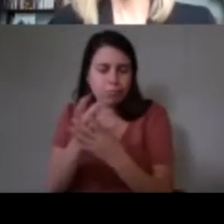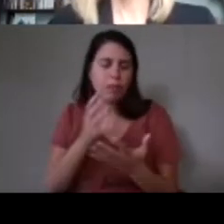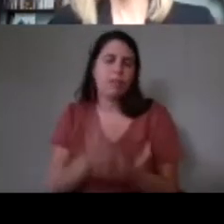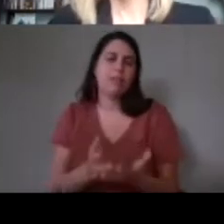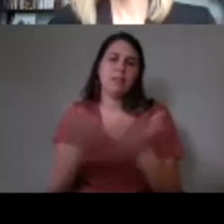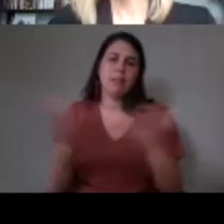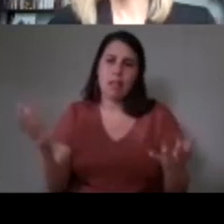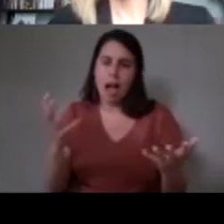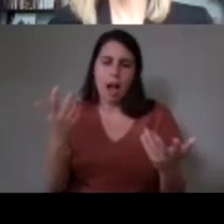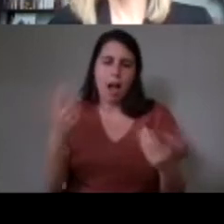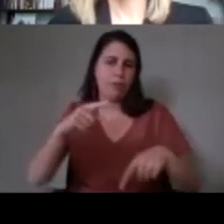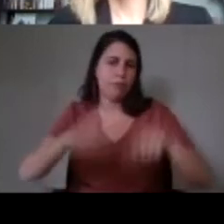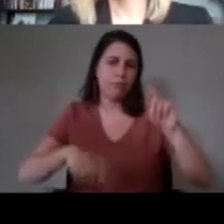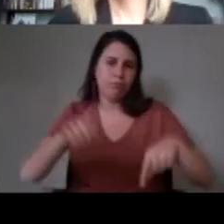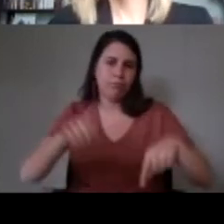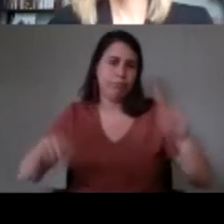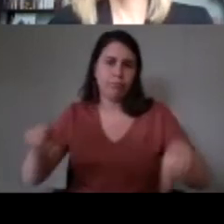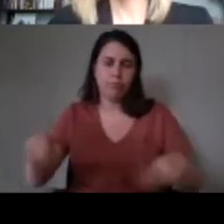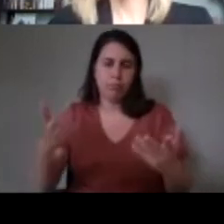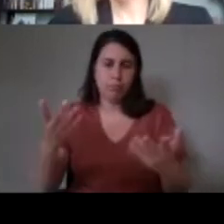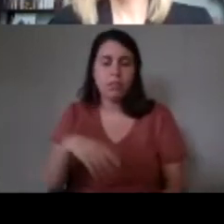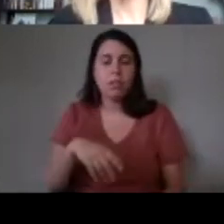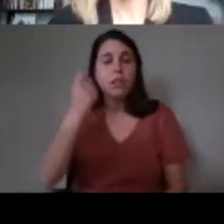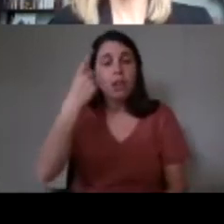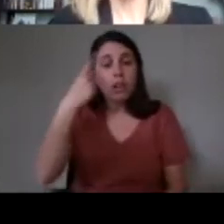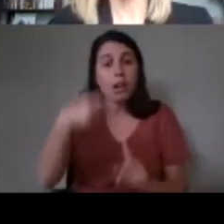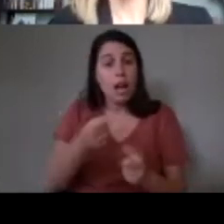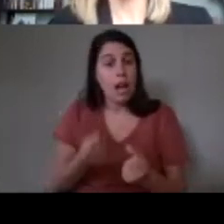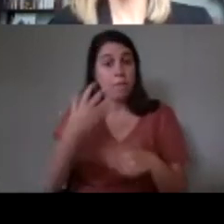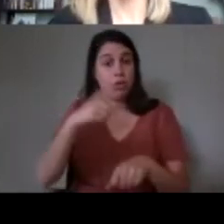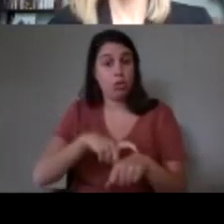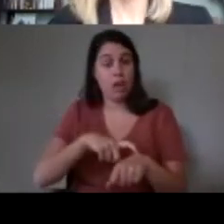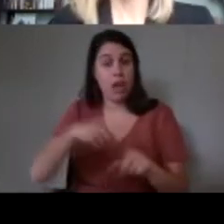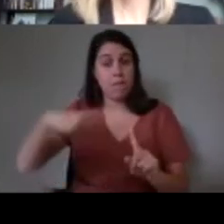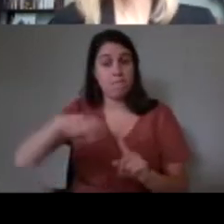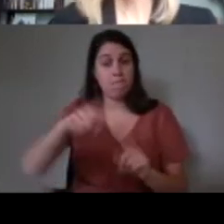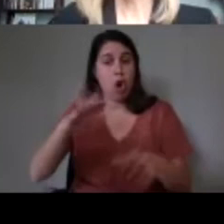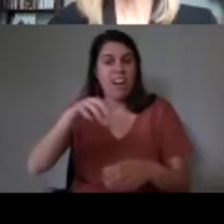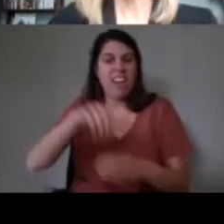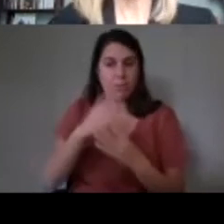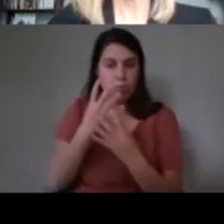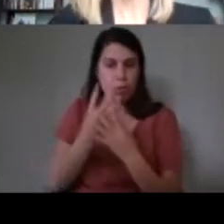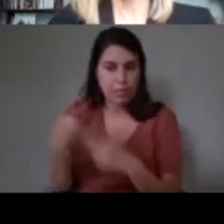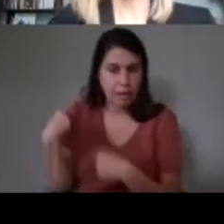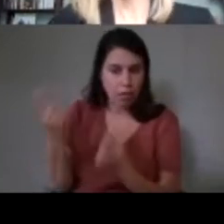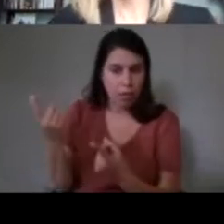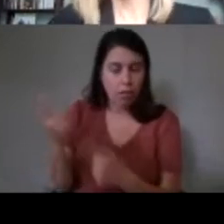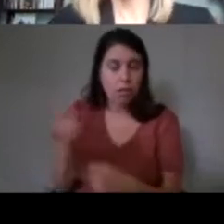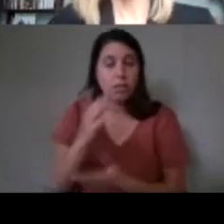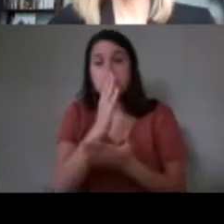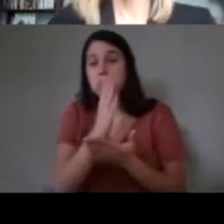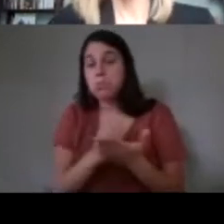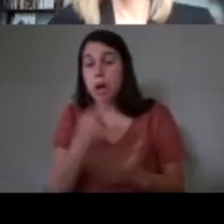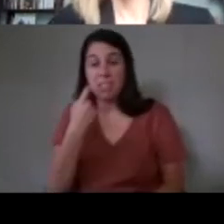And one way that they are heterogeneous is the amount of time that they've spent in prison. So some individuals may have just